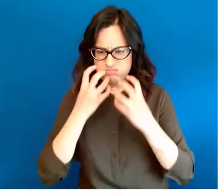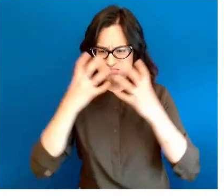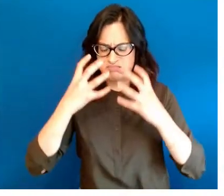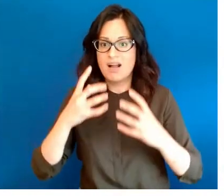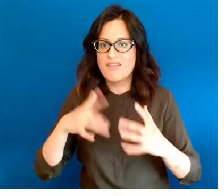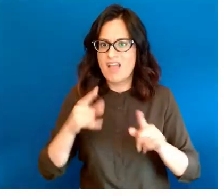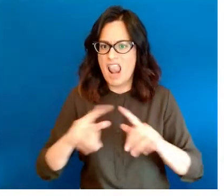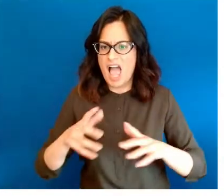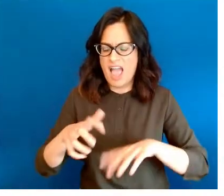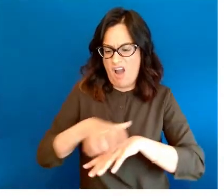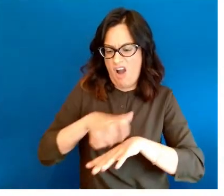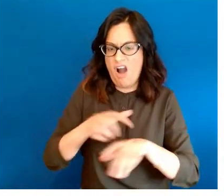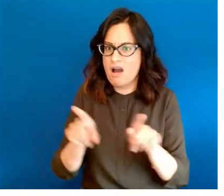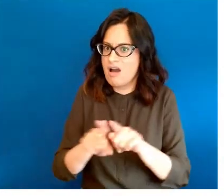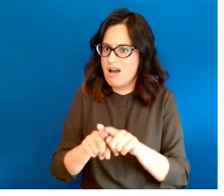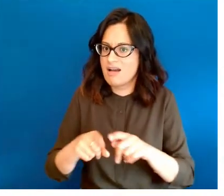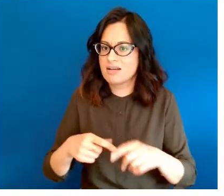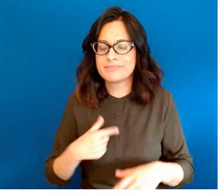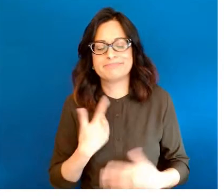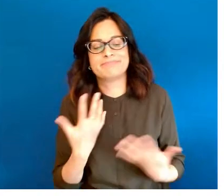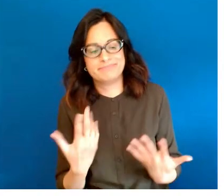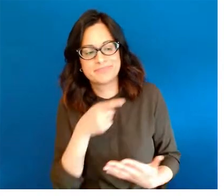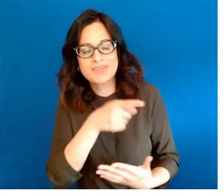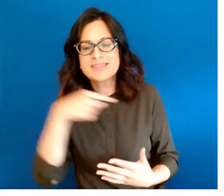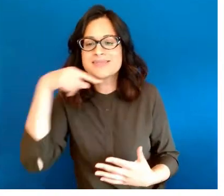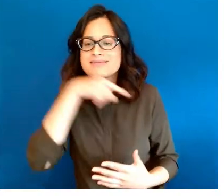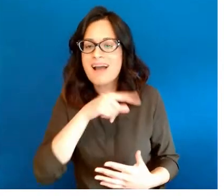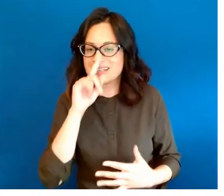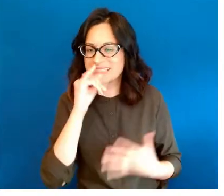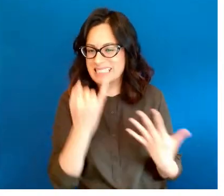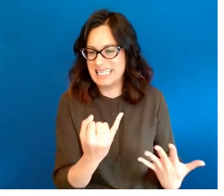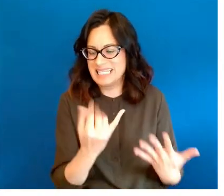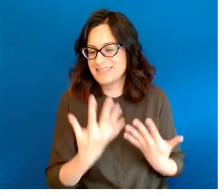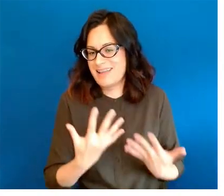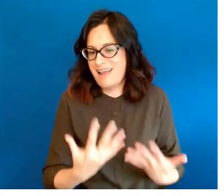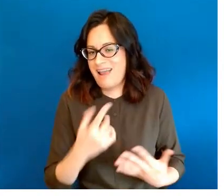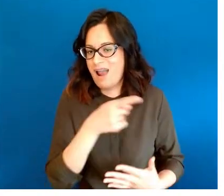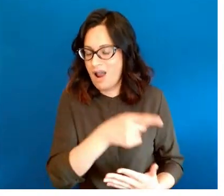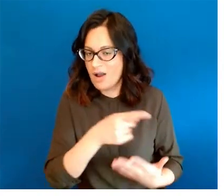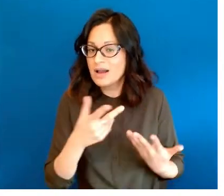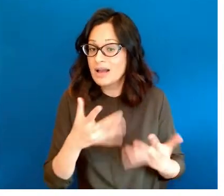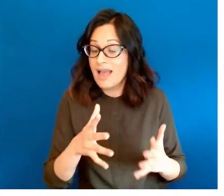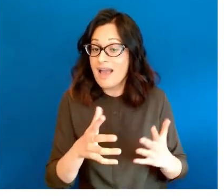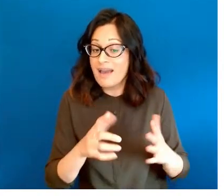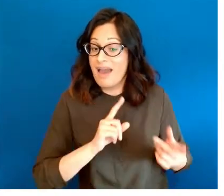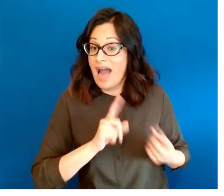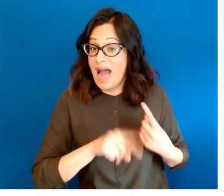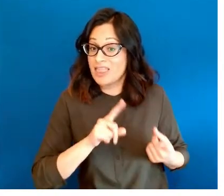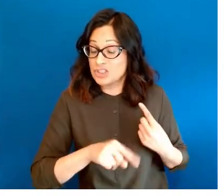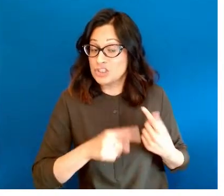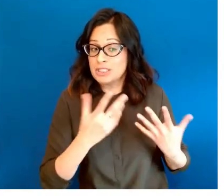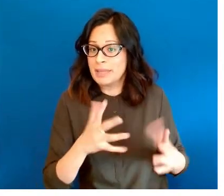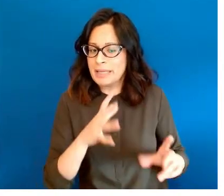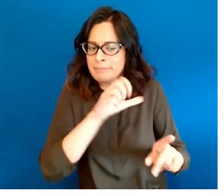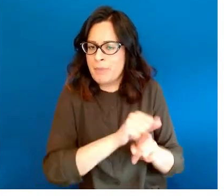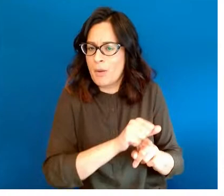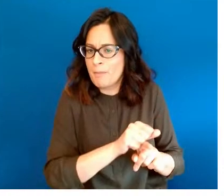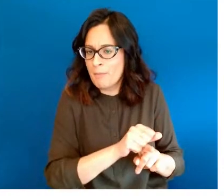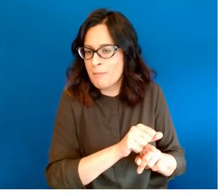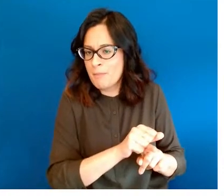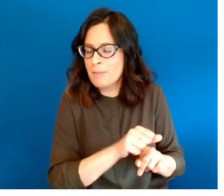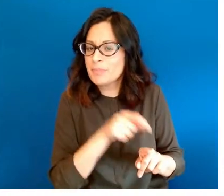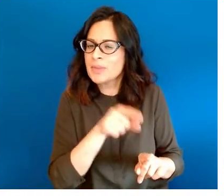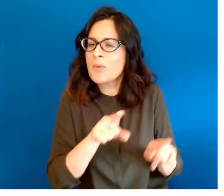as well. So my son, he's now 6 years old. He has allergies, which he was diagnosed with. He also